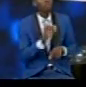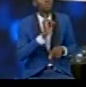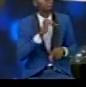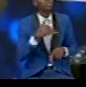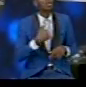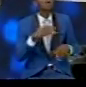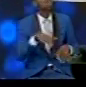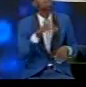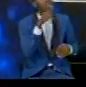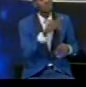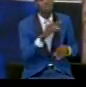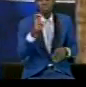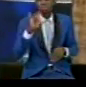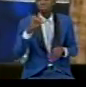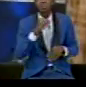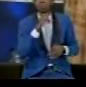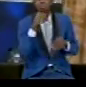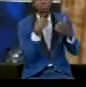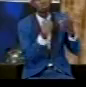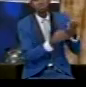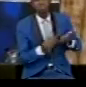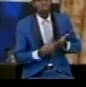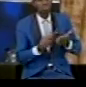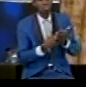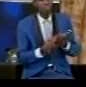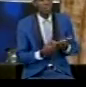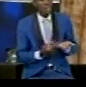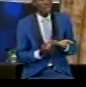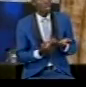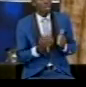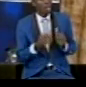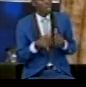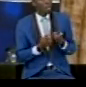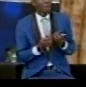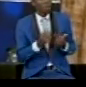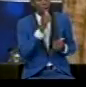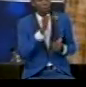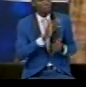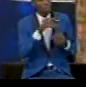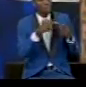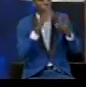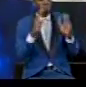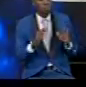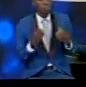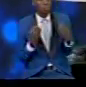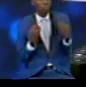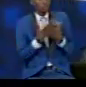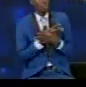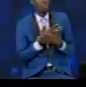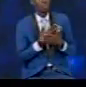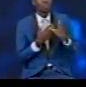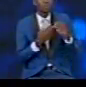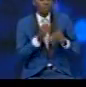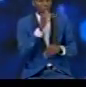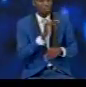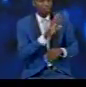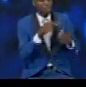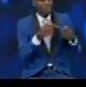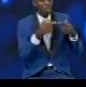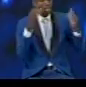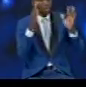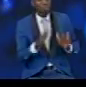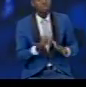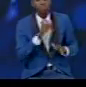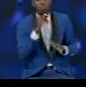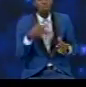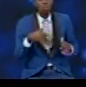argue. Elijah did not say, "Am I your enemy?" He wasn't afraid. "Am I your enemy?" He wasn't